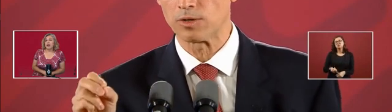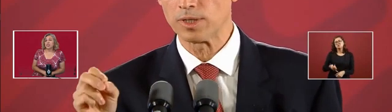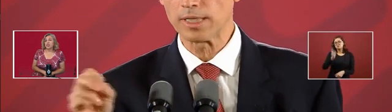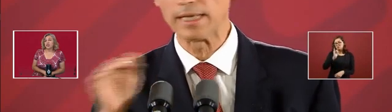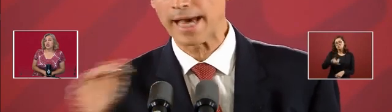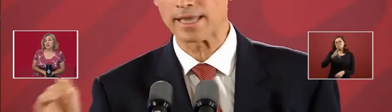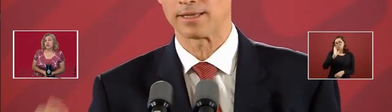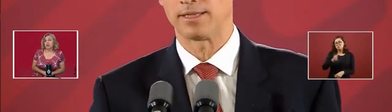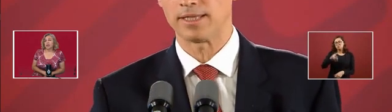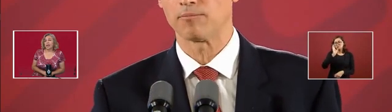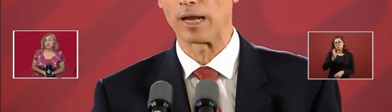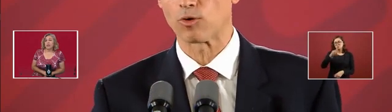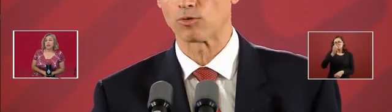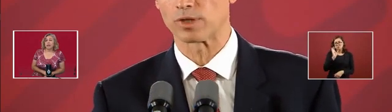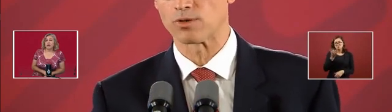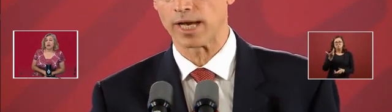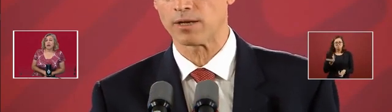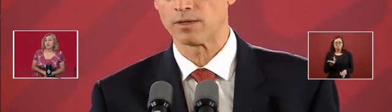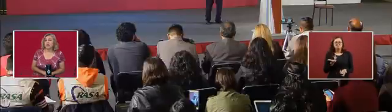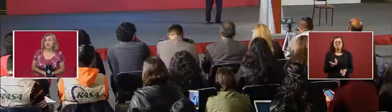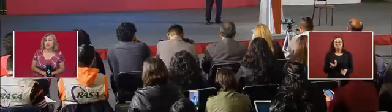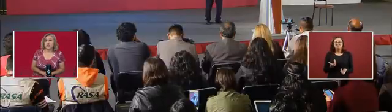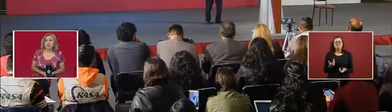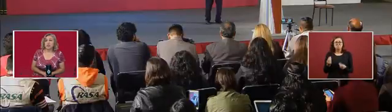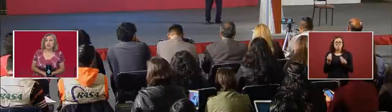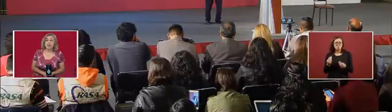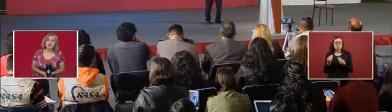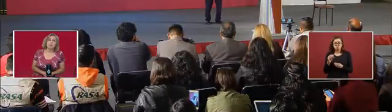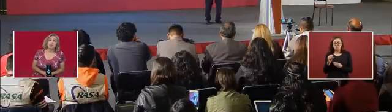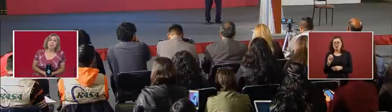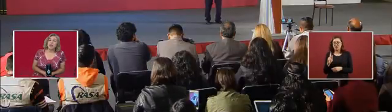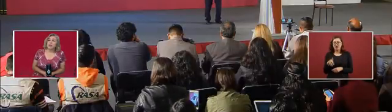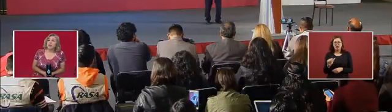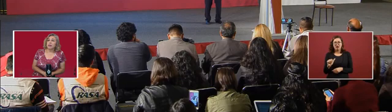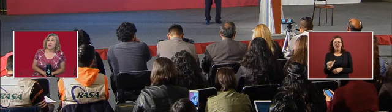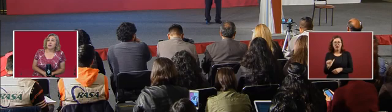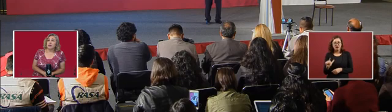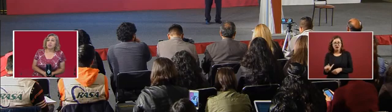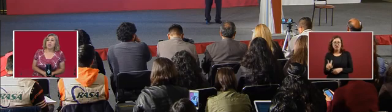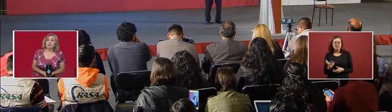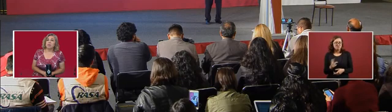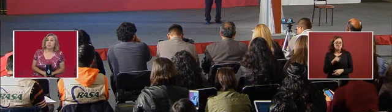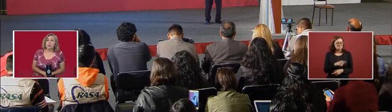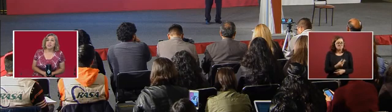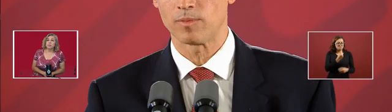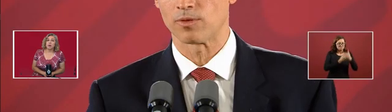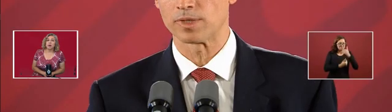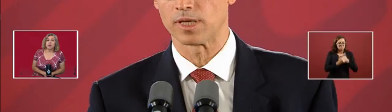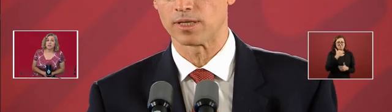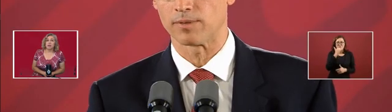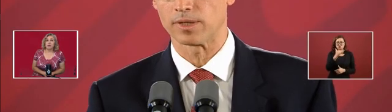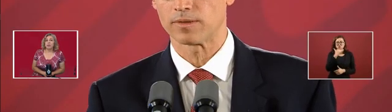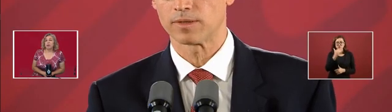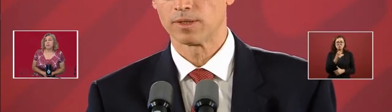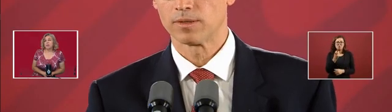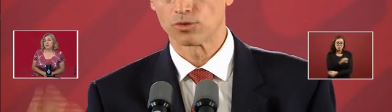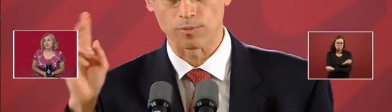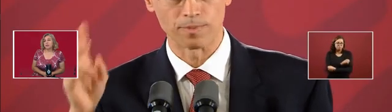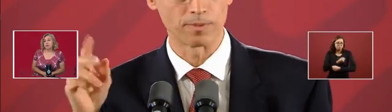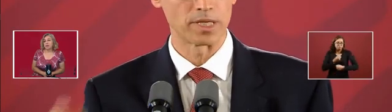que in son Mexico consecuencia, como and hemos are venido diciendo, de la consequence mala of alimentación. poor Pequeño nutrition. señalamiento, la So, alimentación no saludable, so